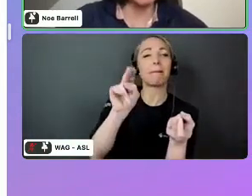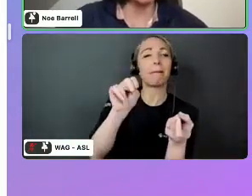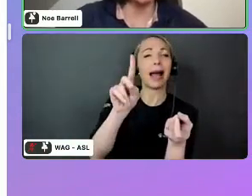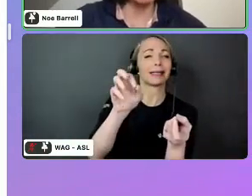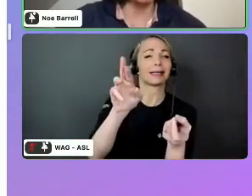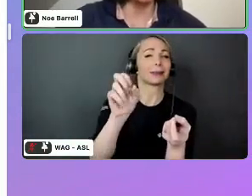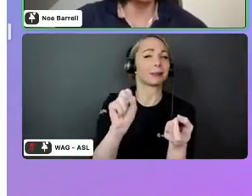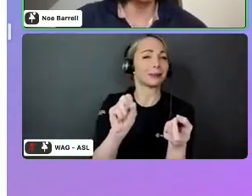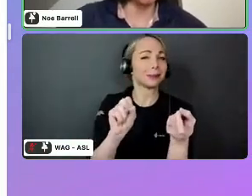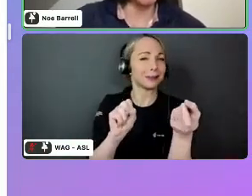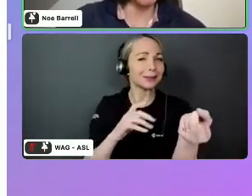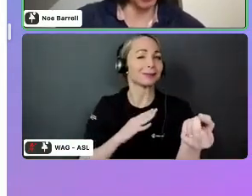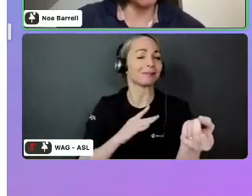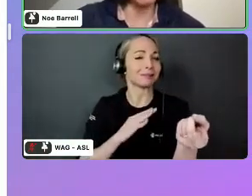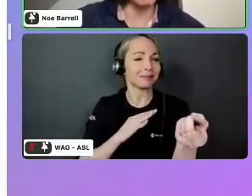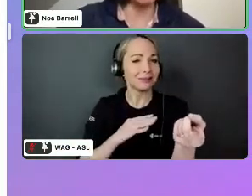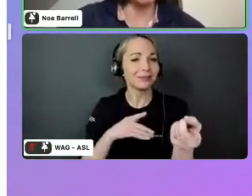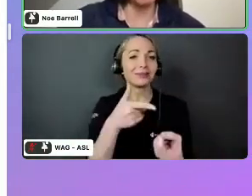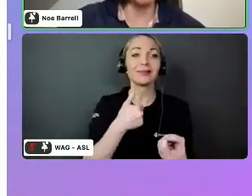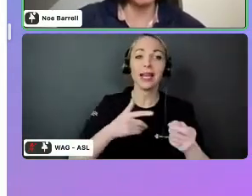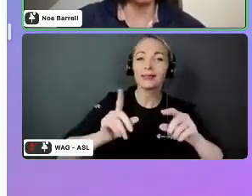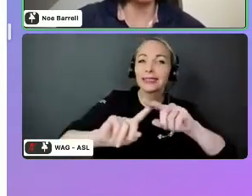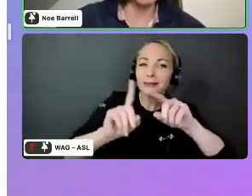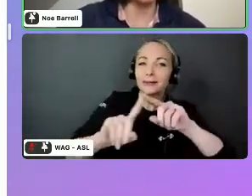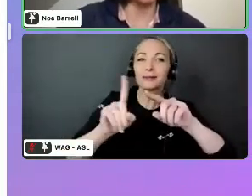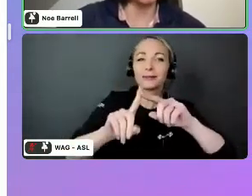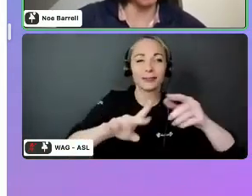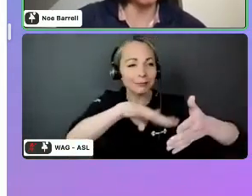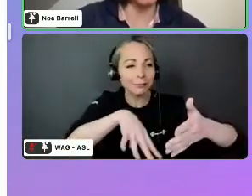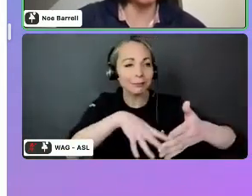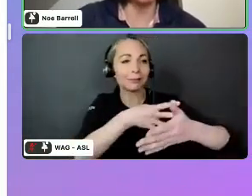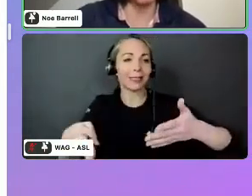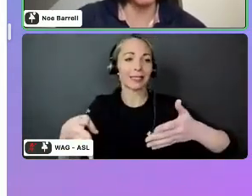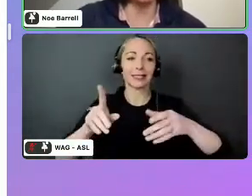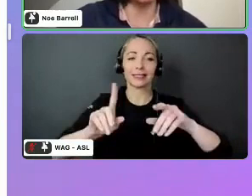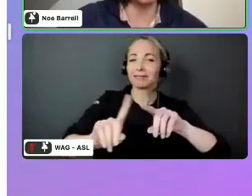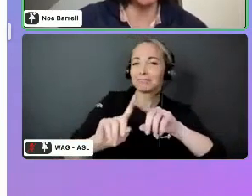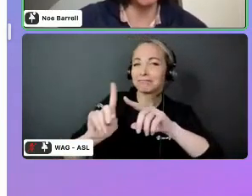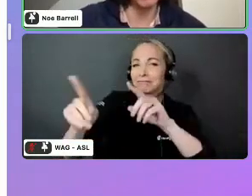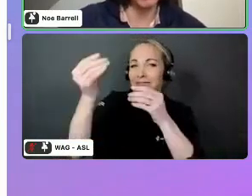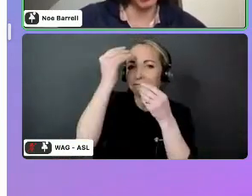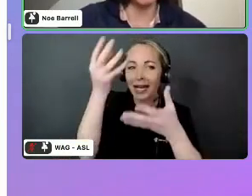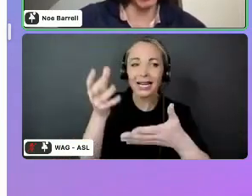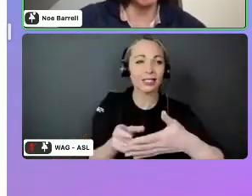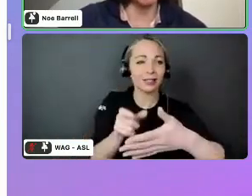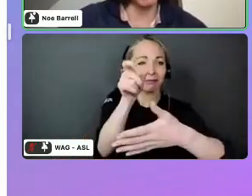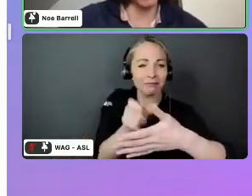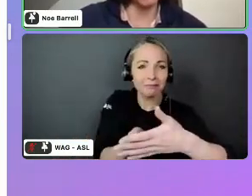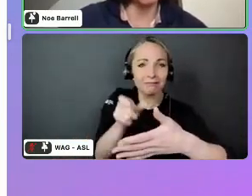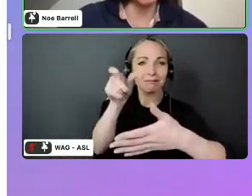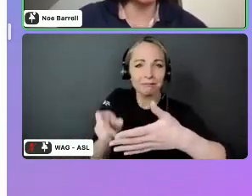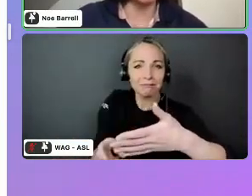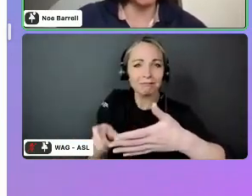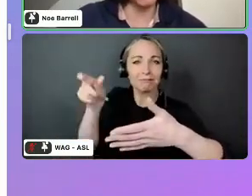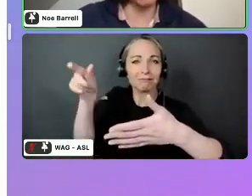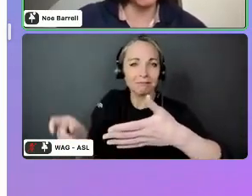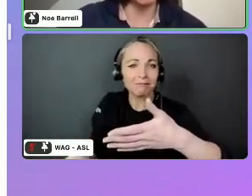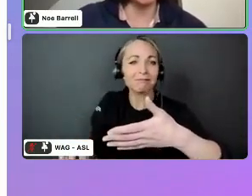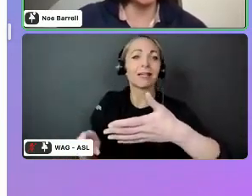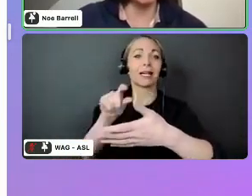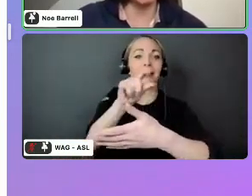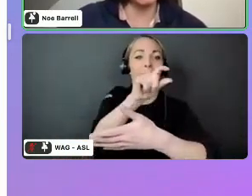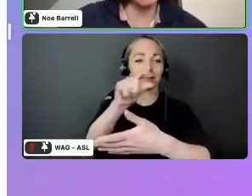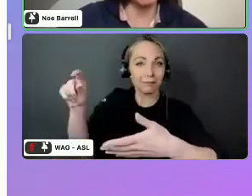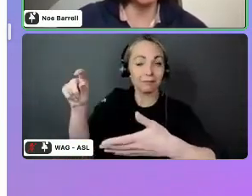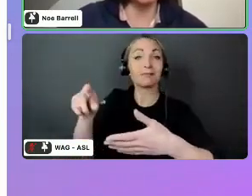headers on this table, both for columns and for rows. And in fact, for the column headers, we have two on top of one another. The first column header